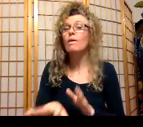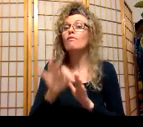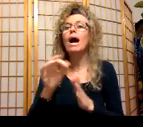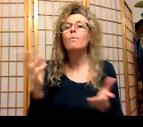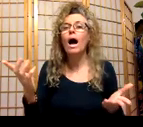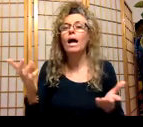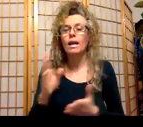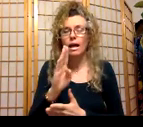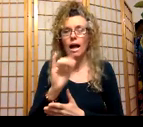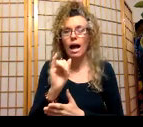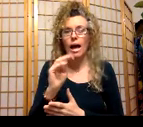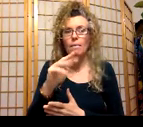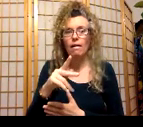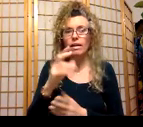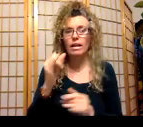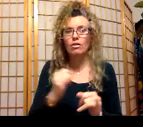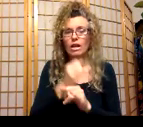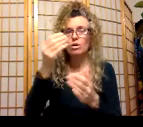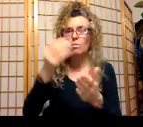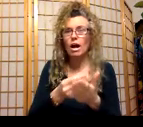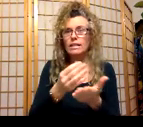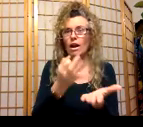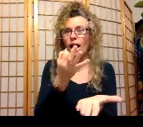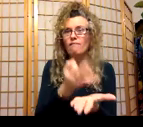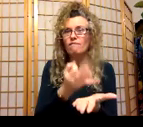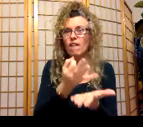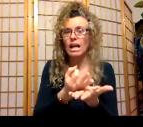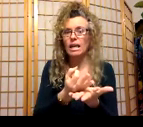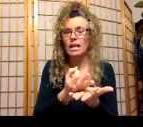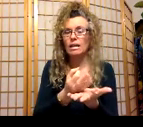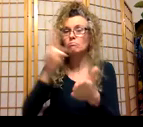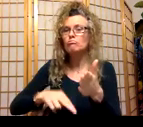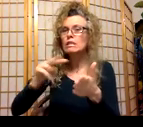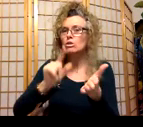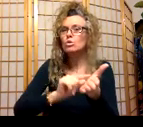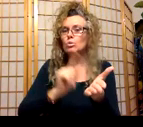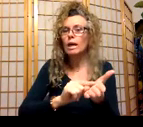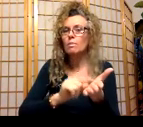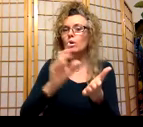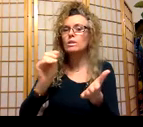the International Monetary Fund. People can read about this in the newspapers, and the World